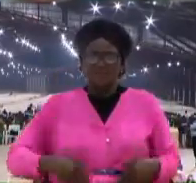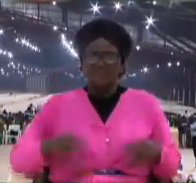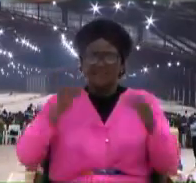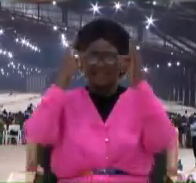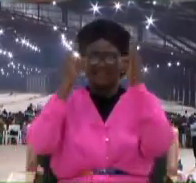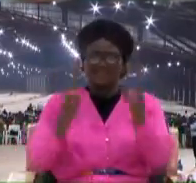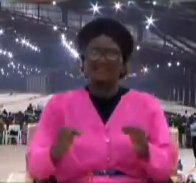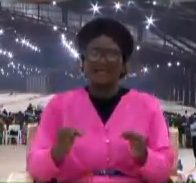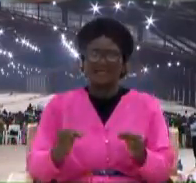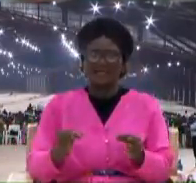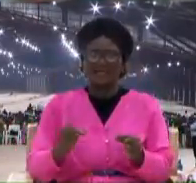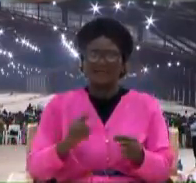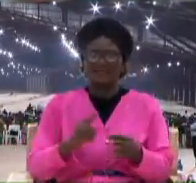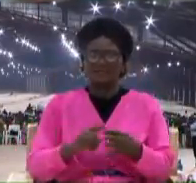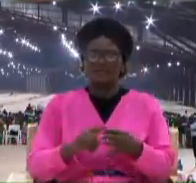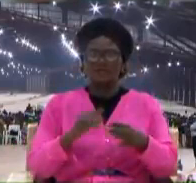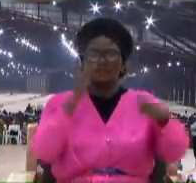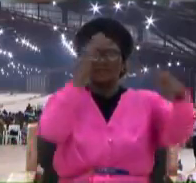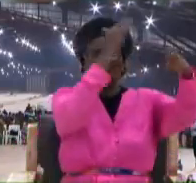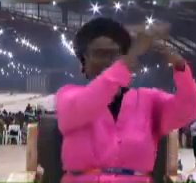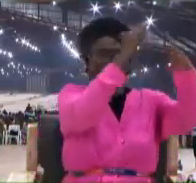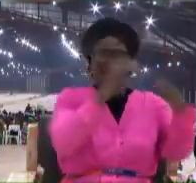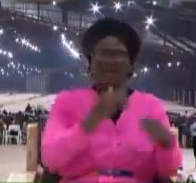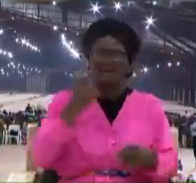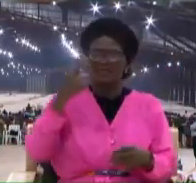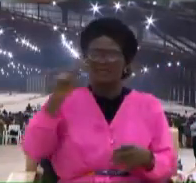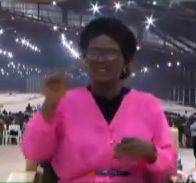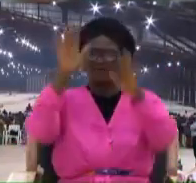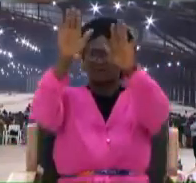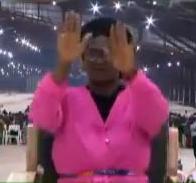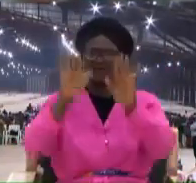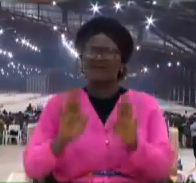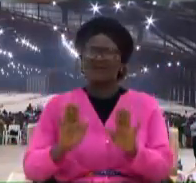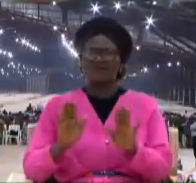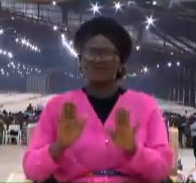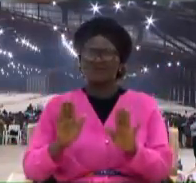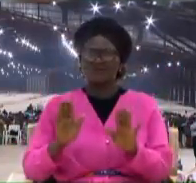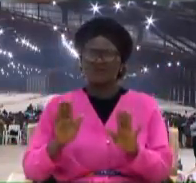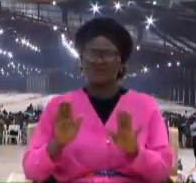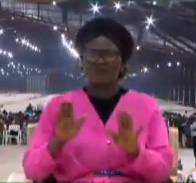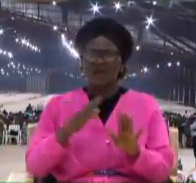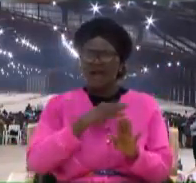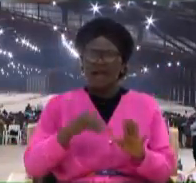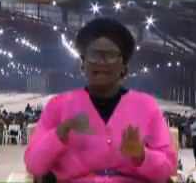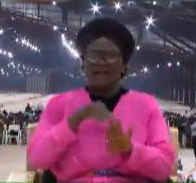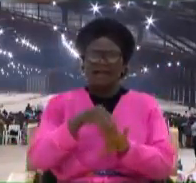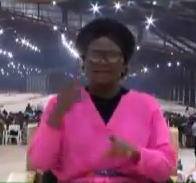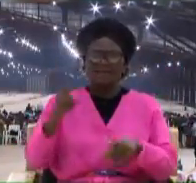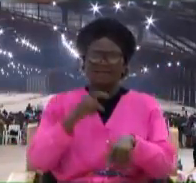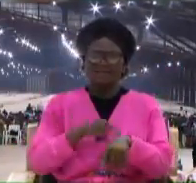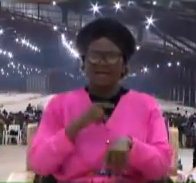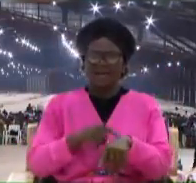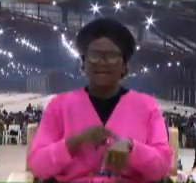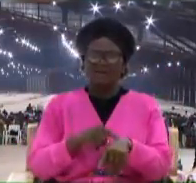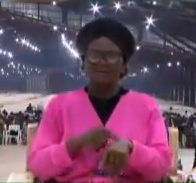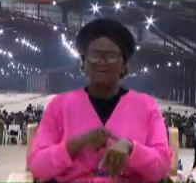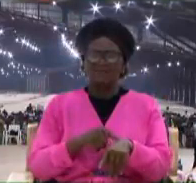steal a miracle from behind. And by the time Jesus finished with that